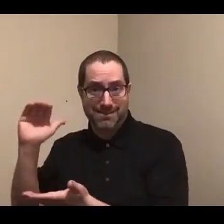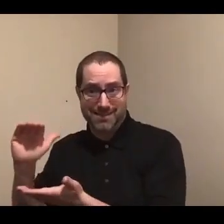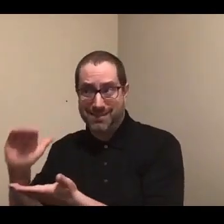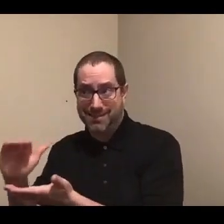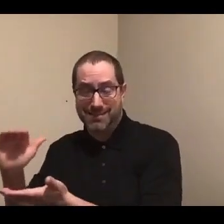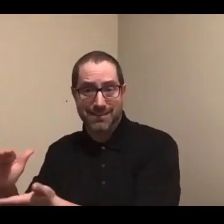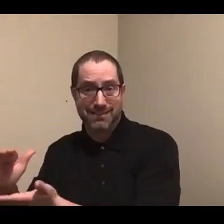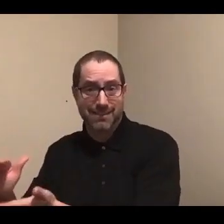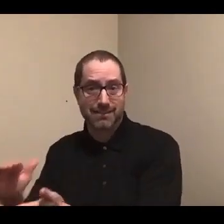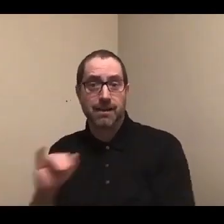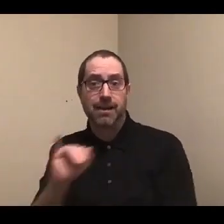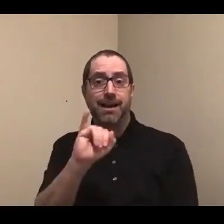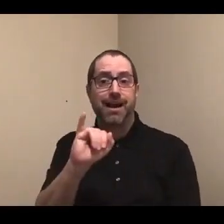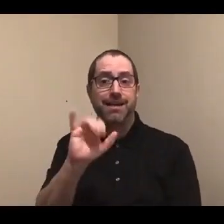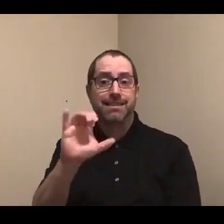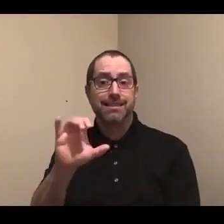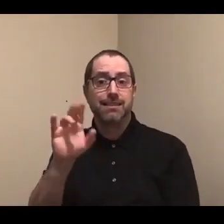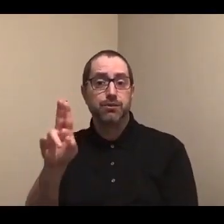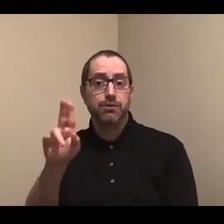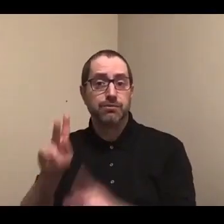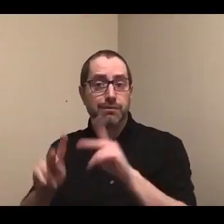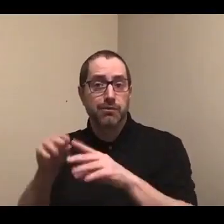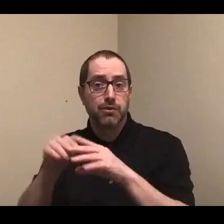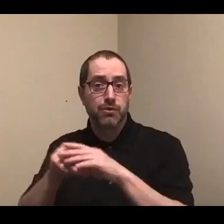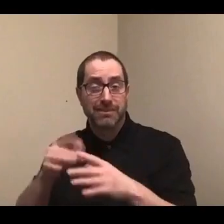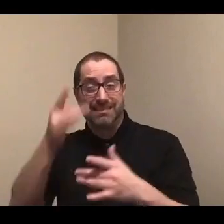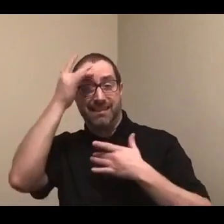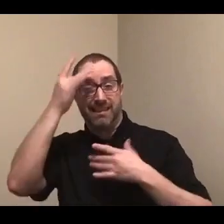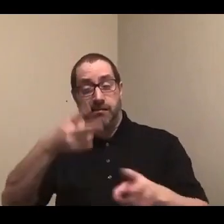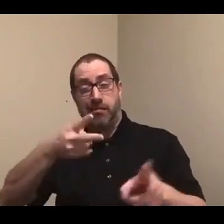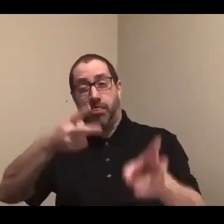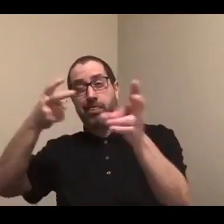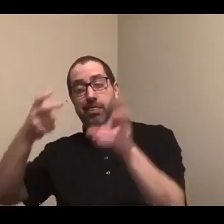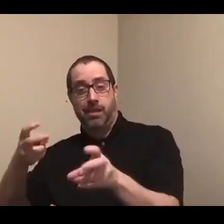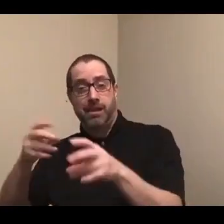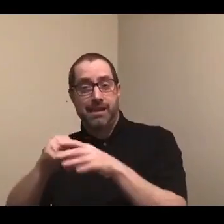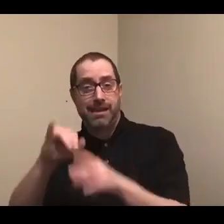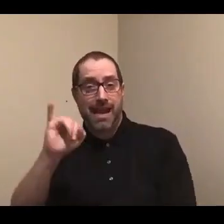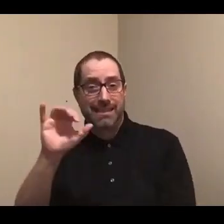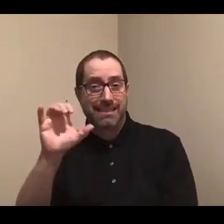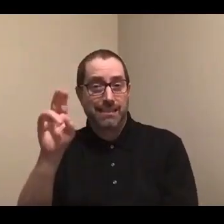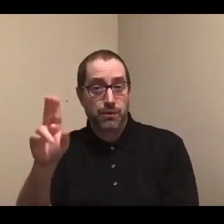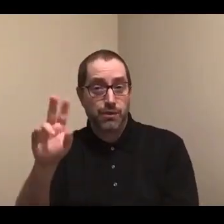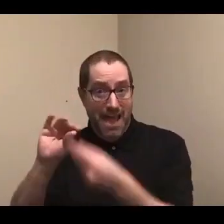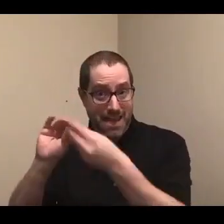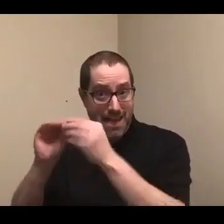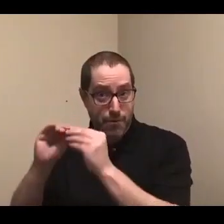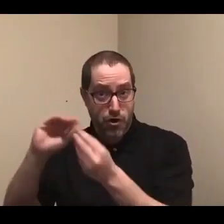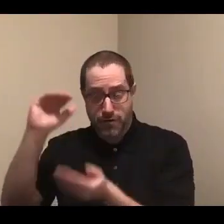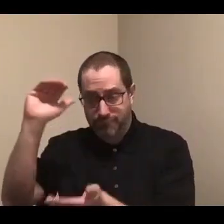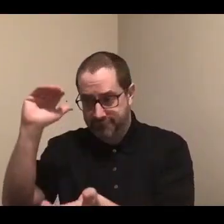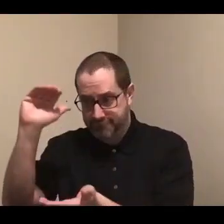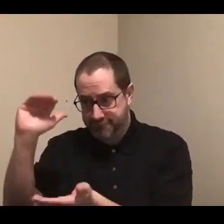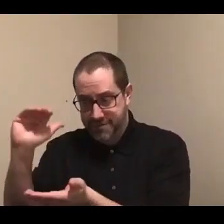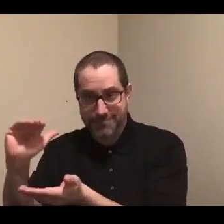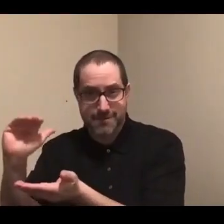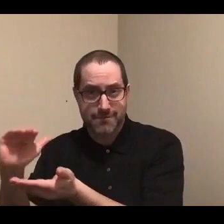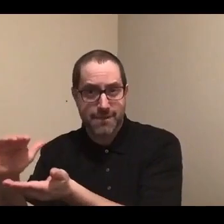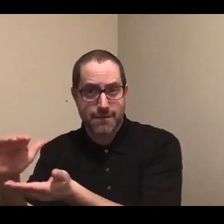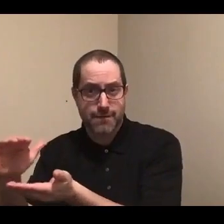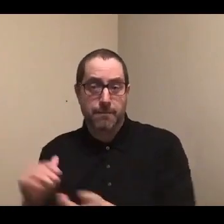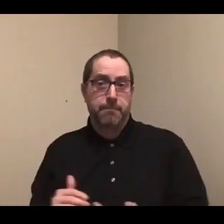last month. So that was always the goal when we started this challenging journey with the pandemic, was to protect the healthcare